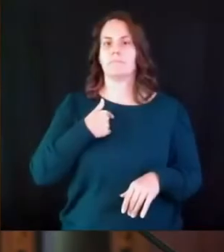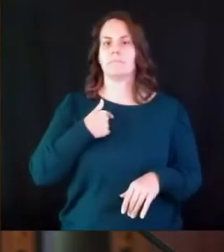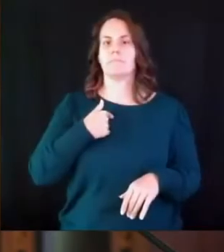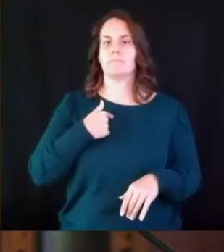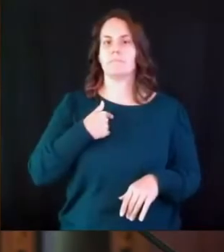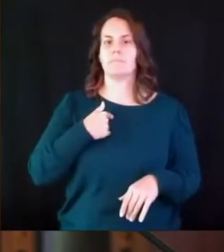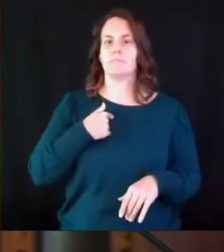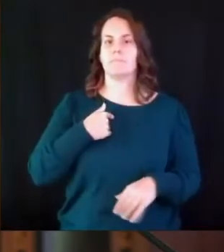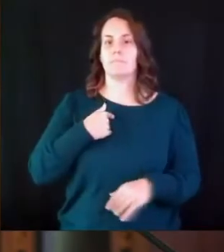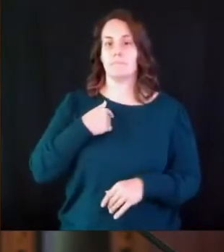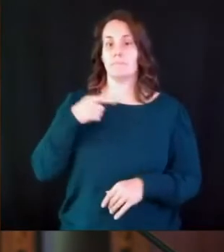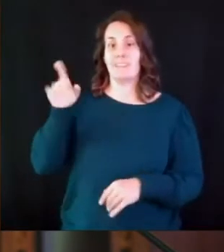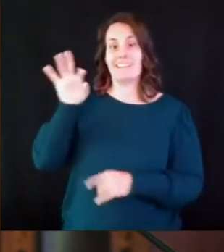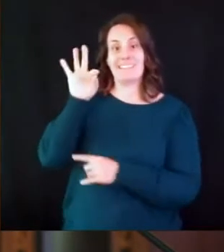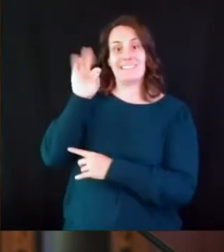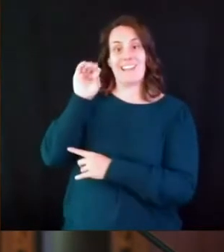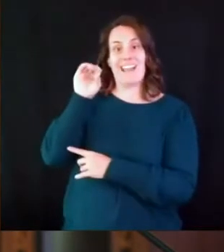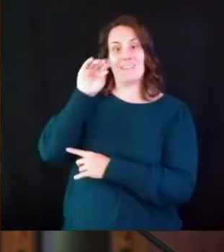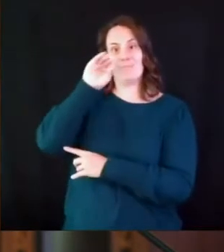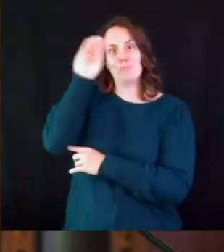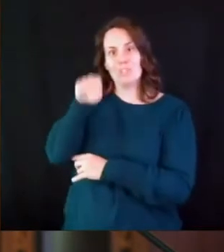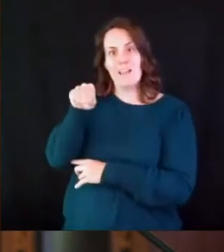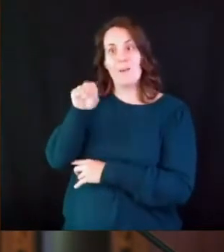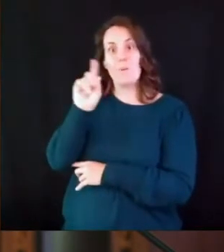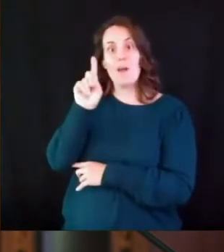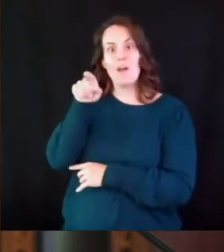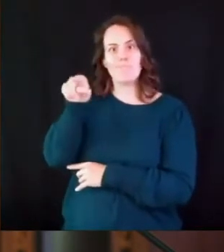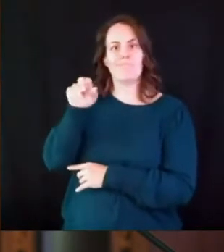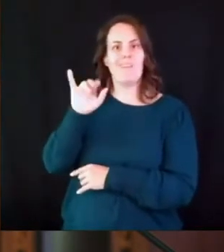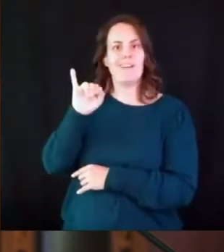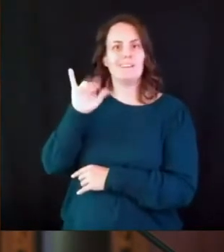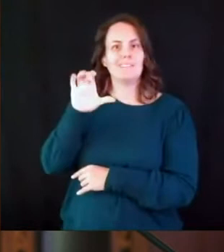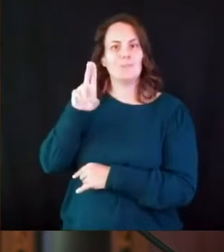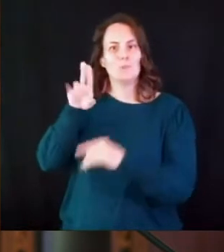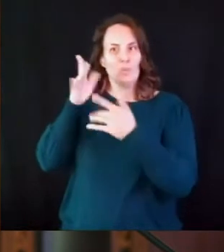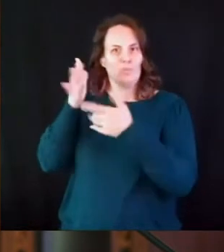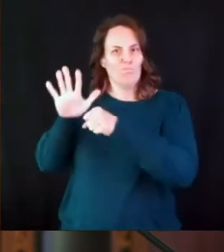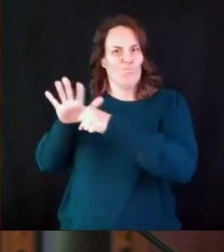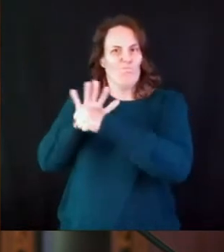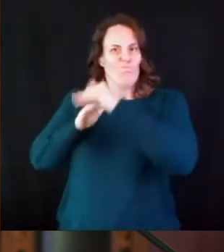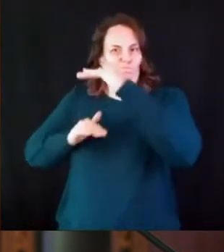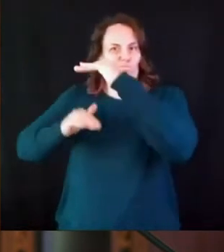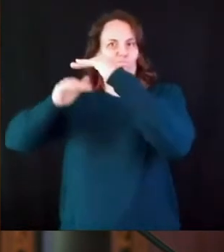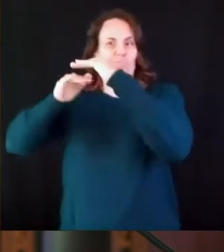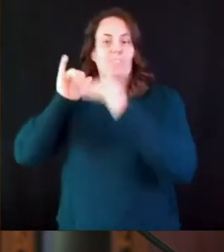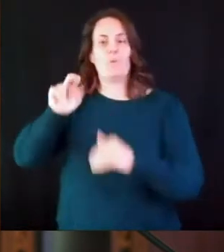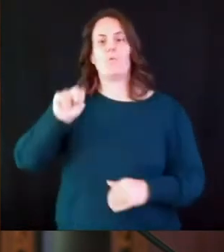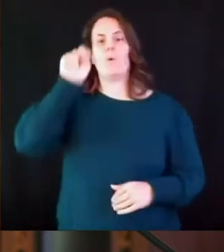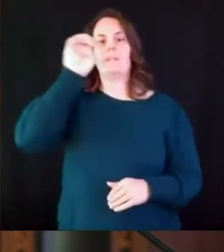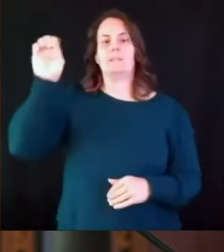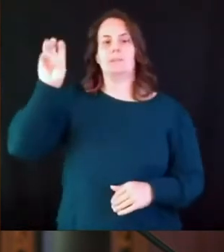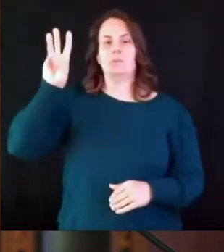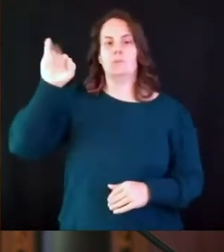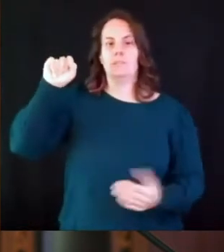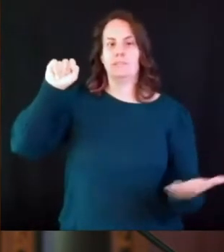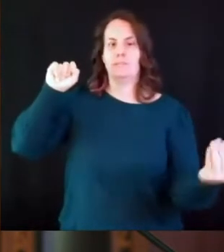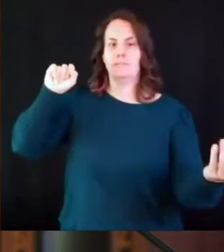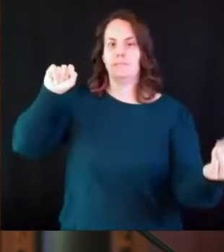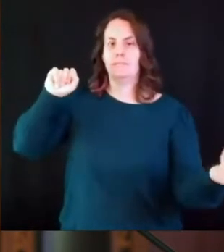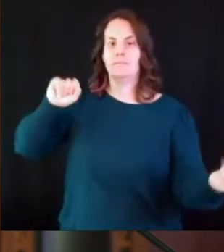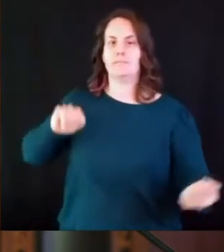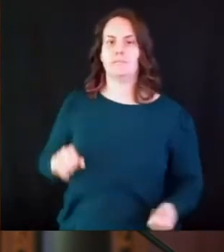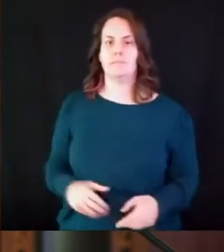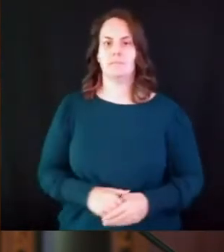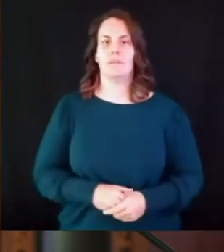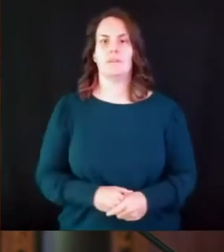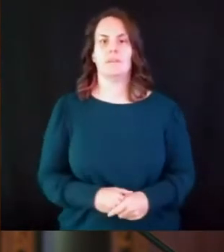Today, we set a record for both the number of hospitalized COVID-19 patients and the number of COVID patients in the ICU. But the strain